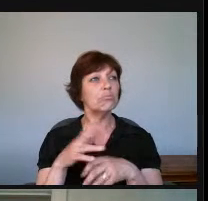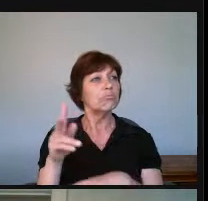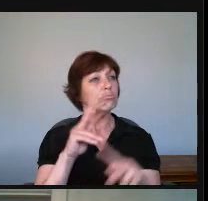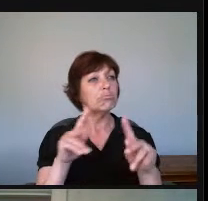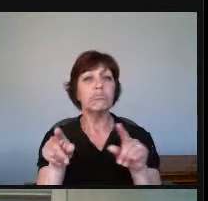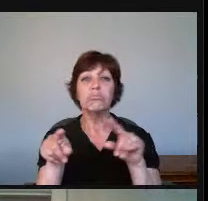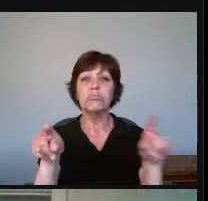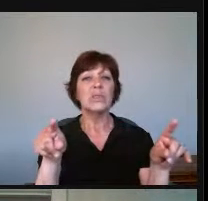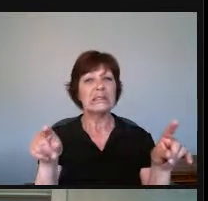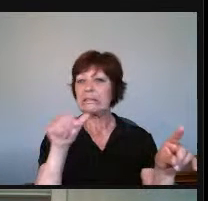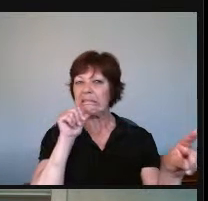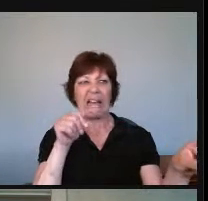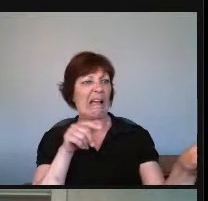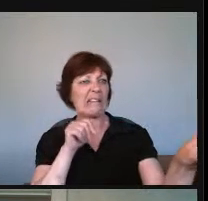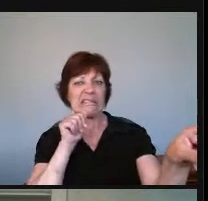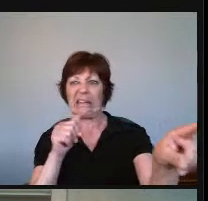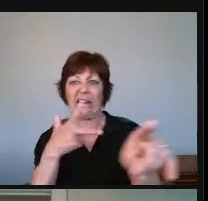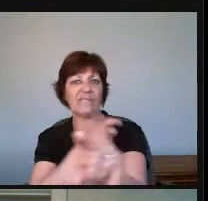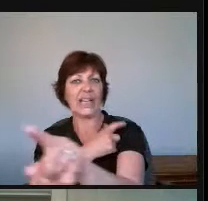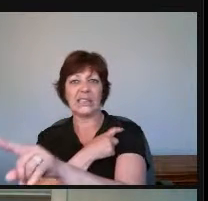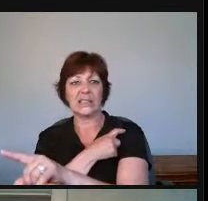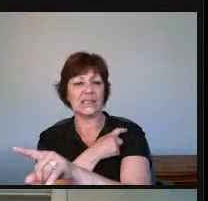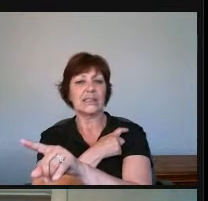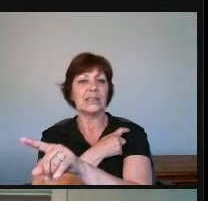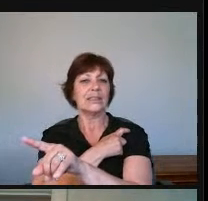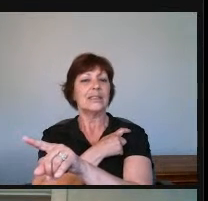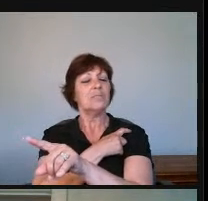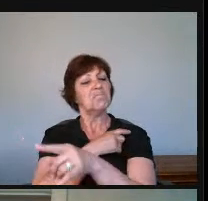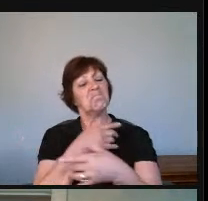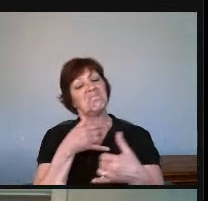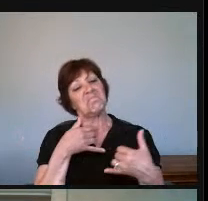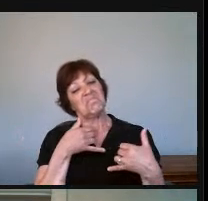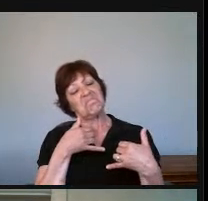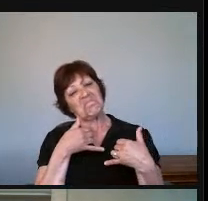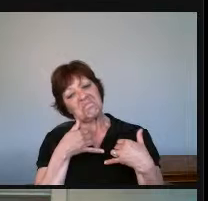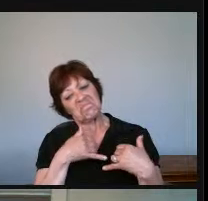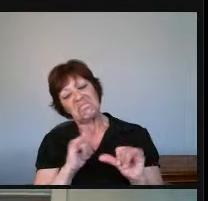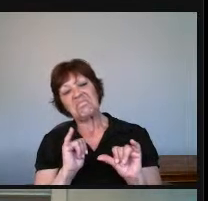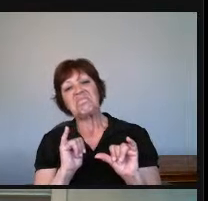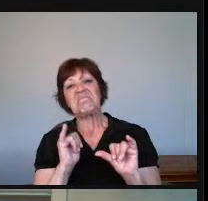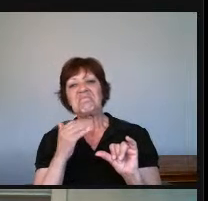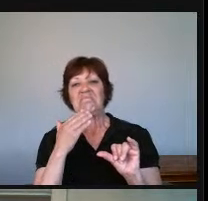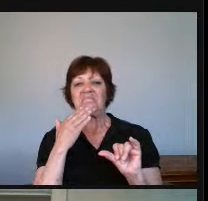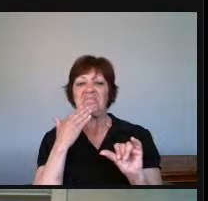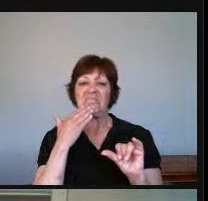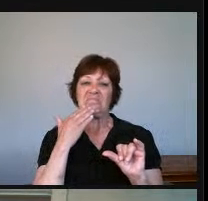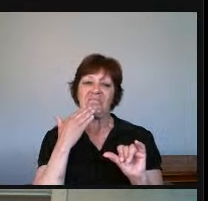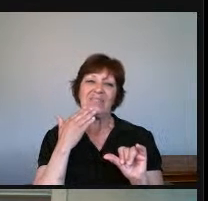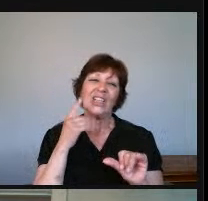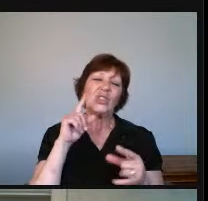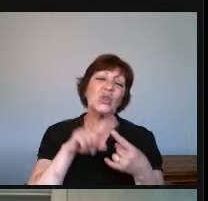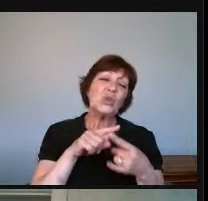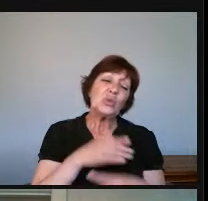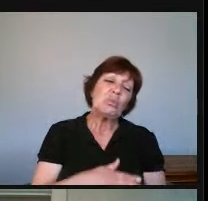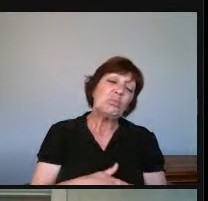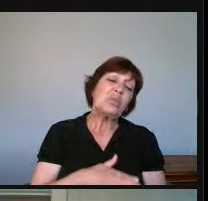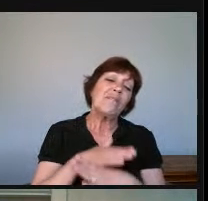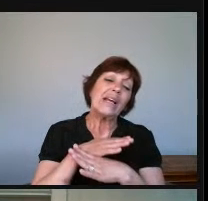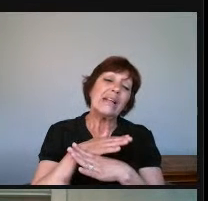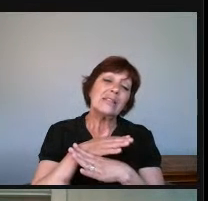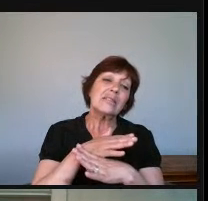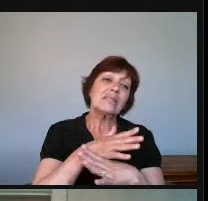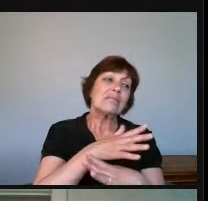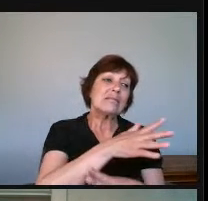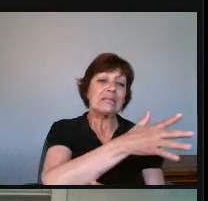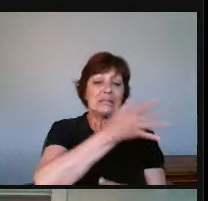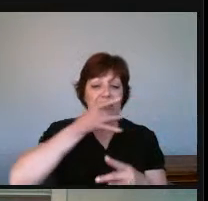are not vaccinated, it's still ideal to prevent transmission to